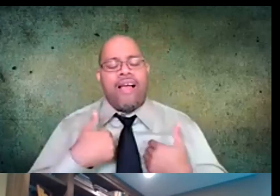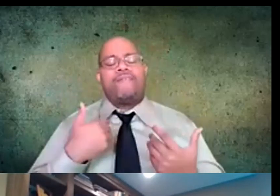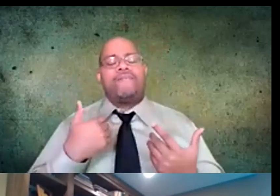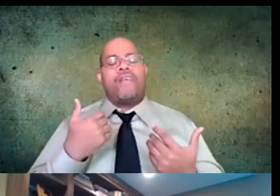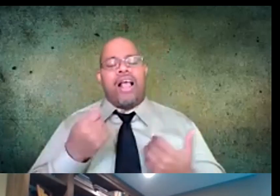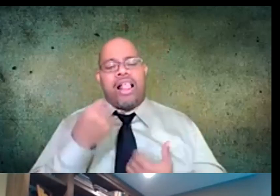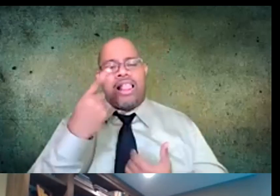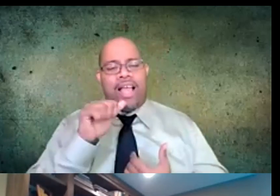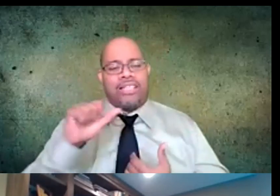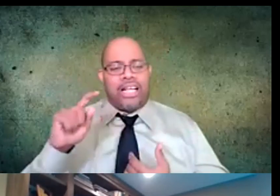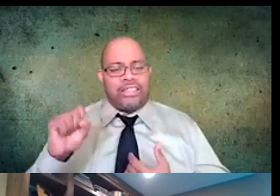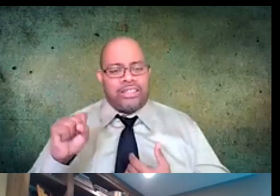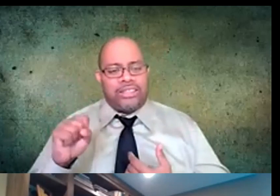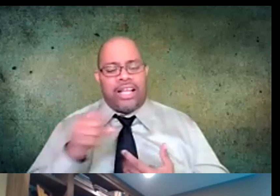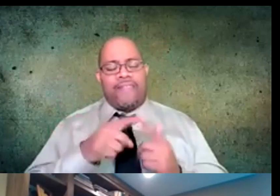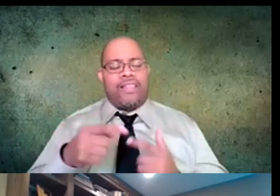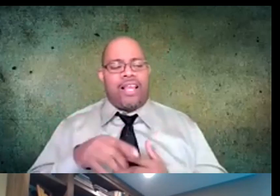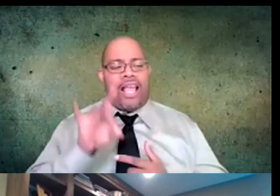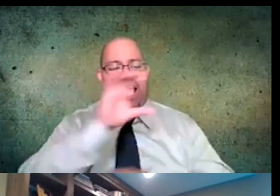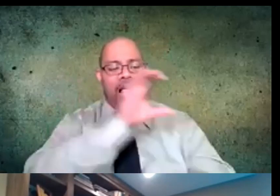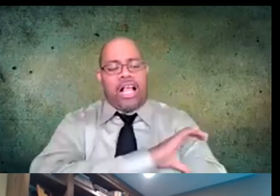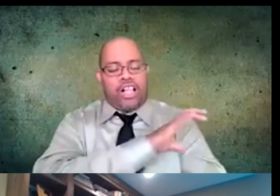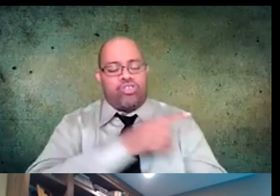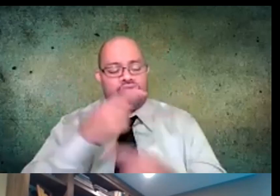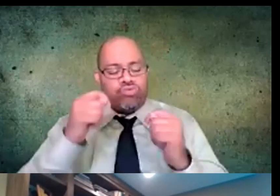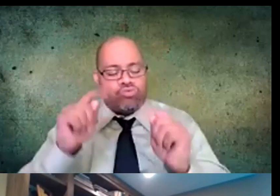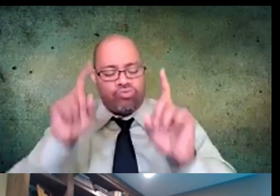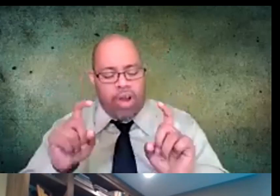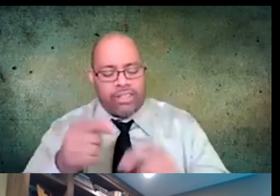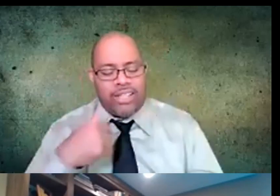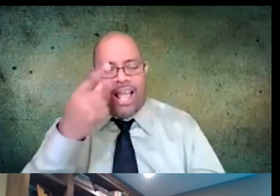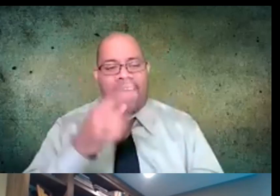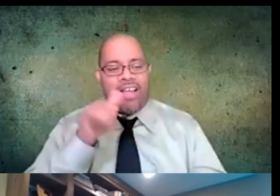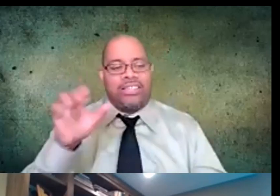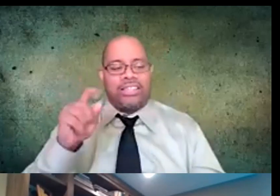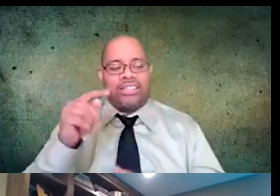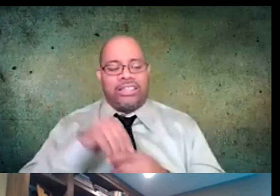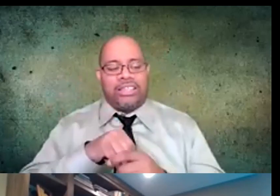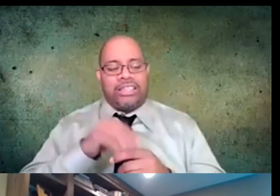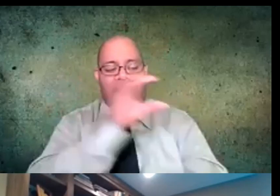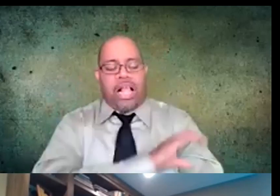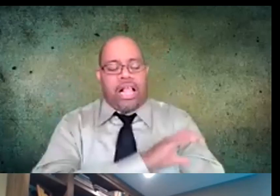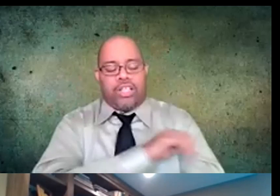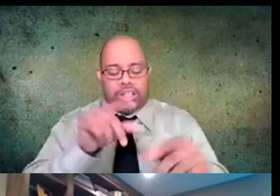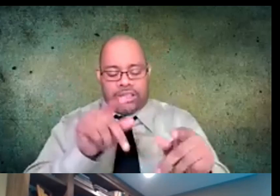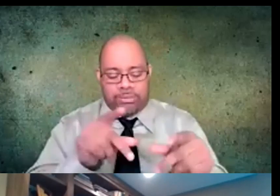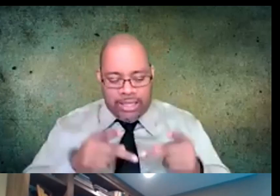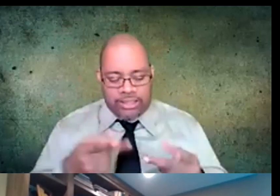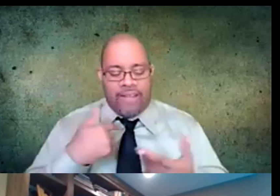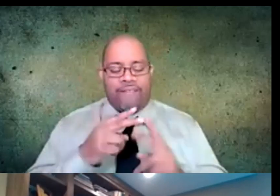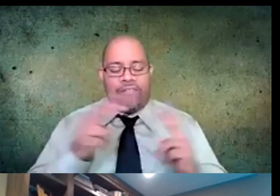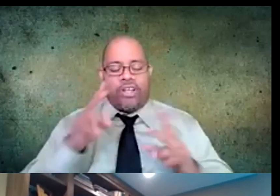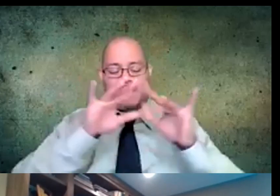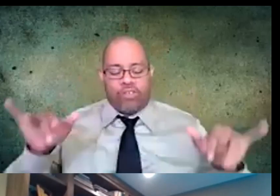11 assets and then 8 clinical trials. So half our assets are already in the clinical space. We have a very